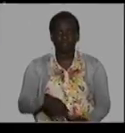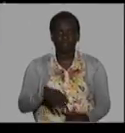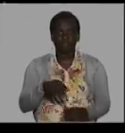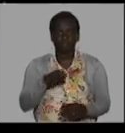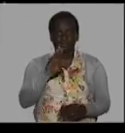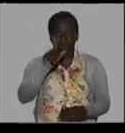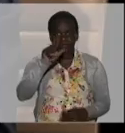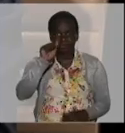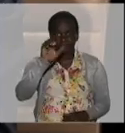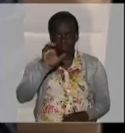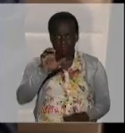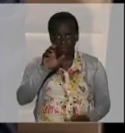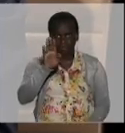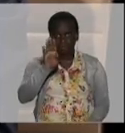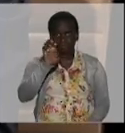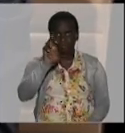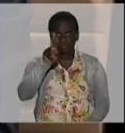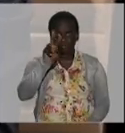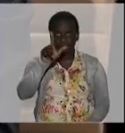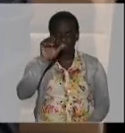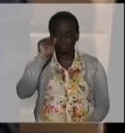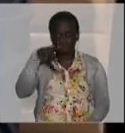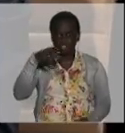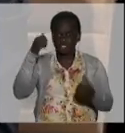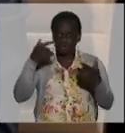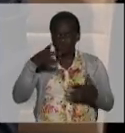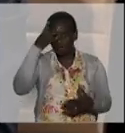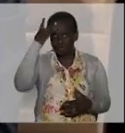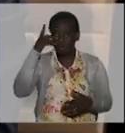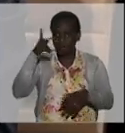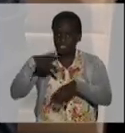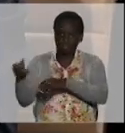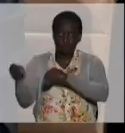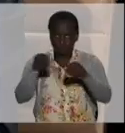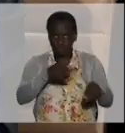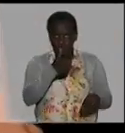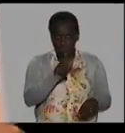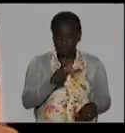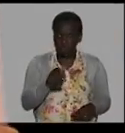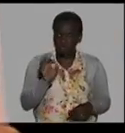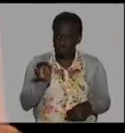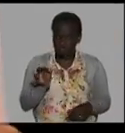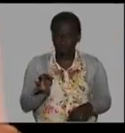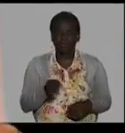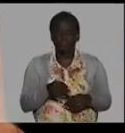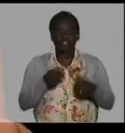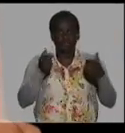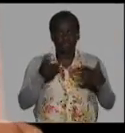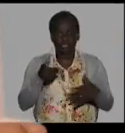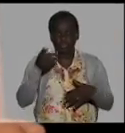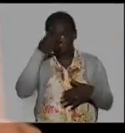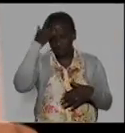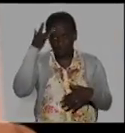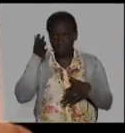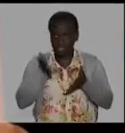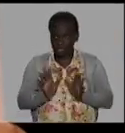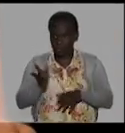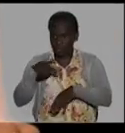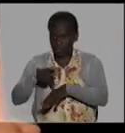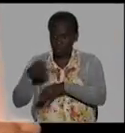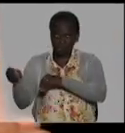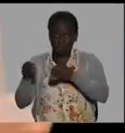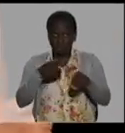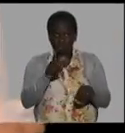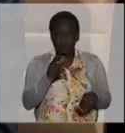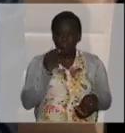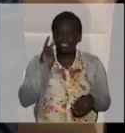Black Berlim. Você trata de imigração, é isso? Isso, trata de imigração também.